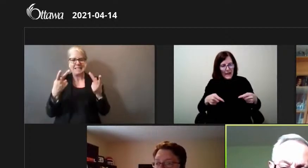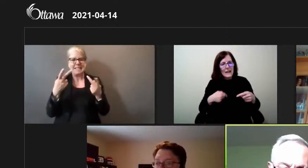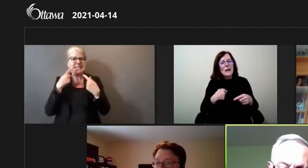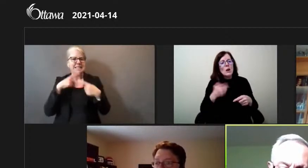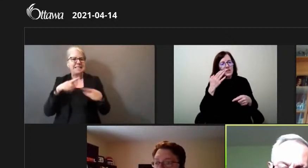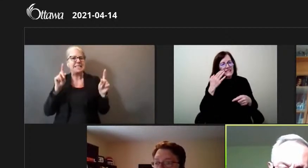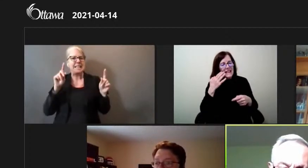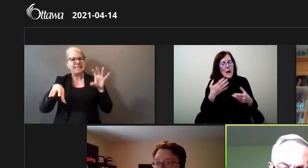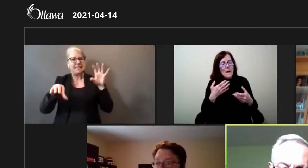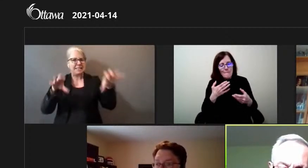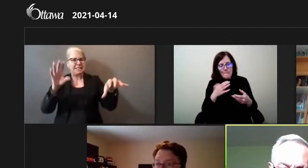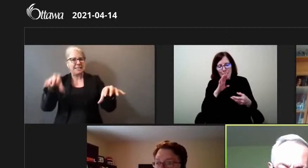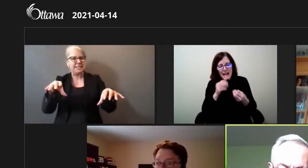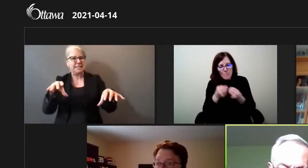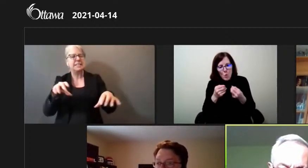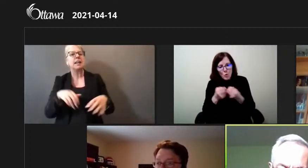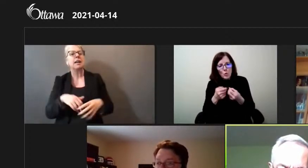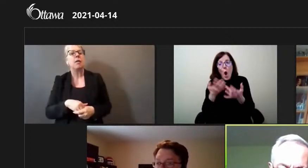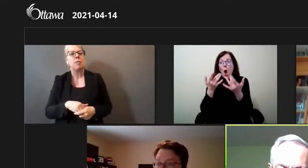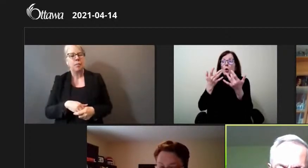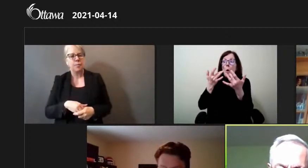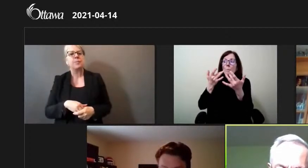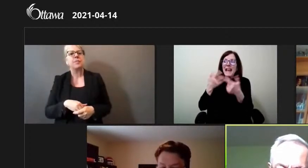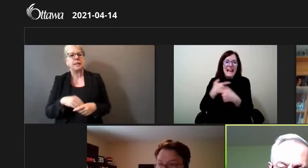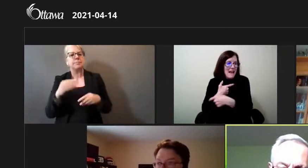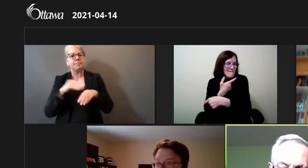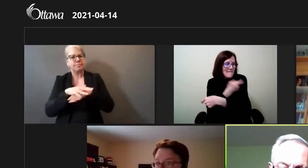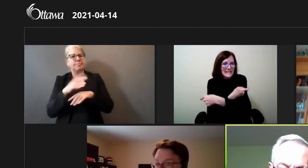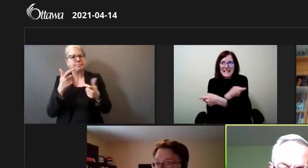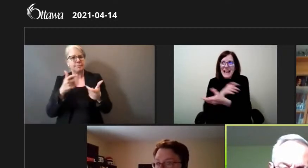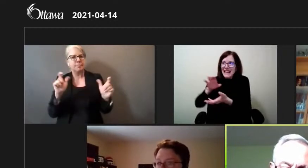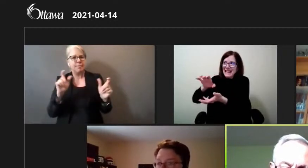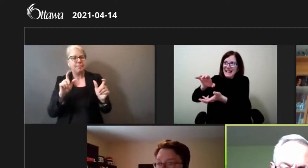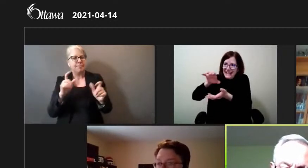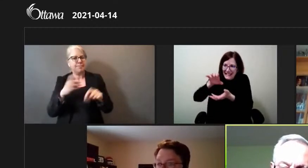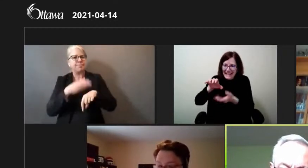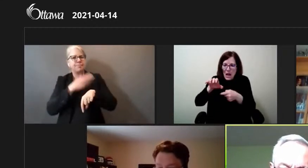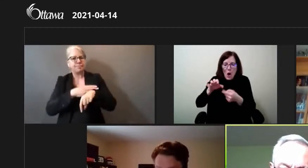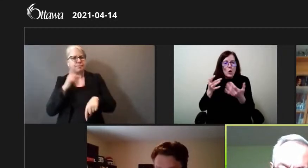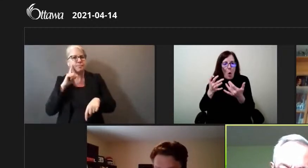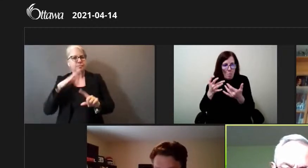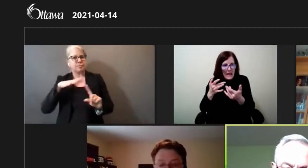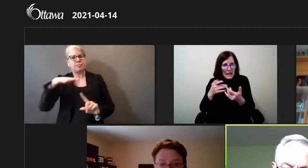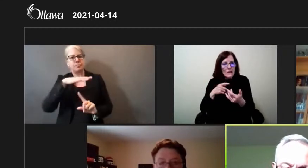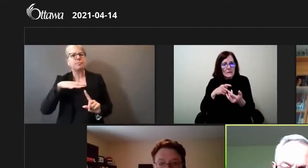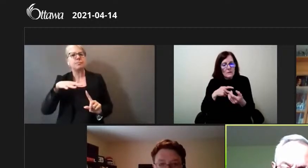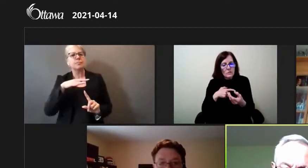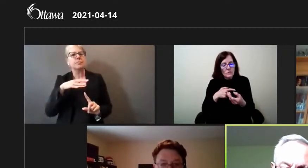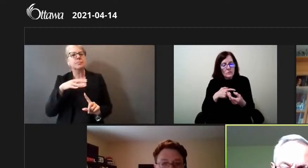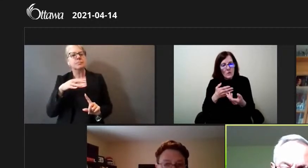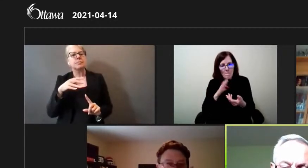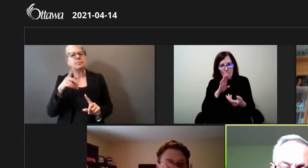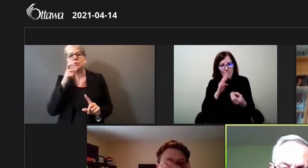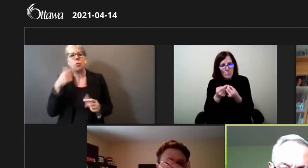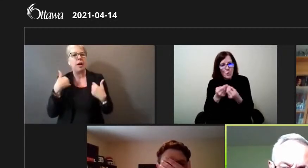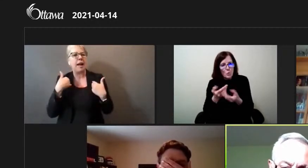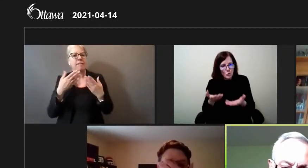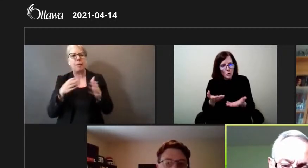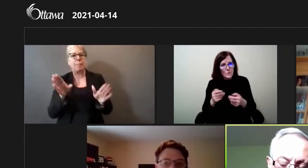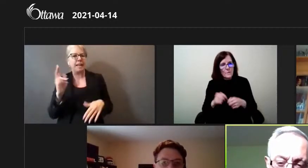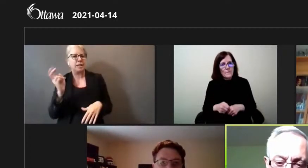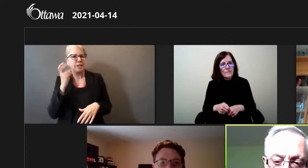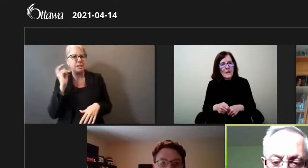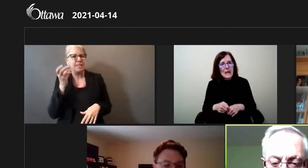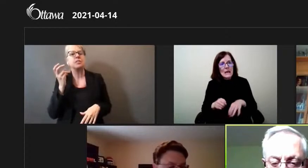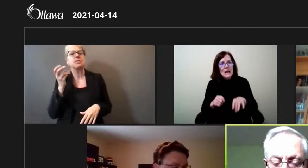of those pop-ups, and it makes a big, big difference to the resident who live far away and we don't have public transportation, and be